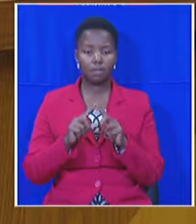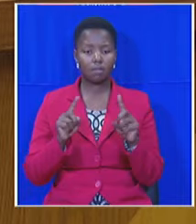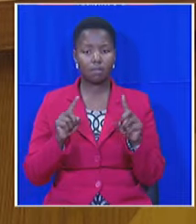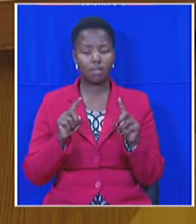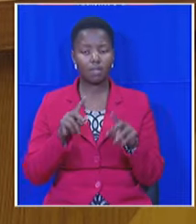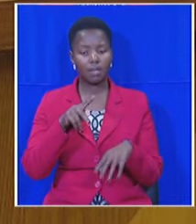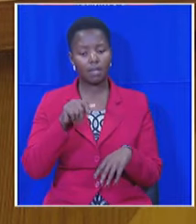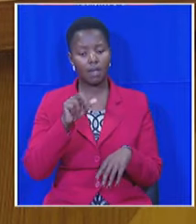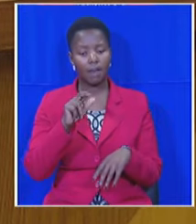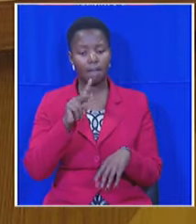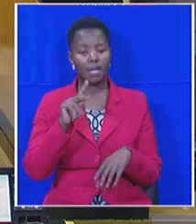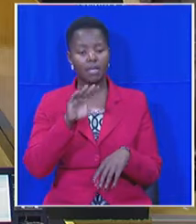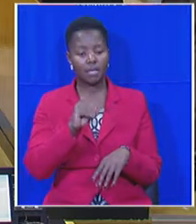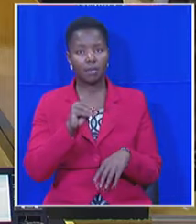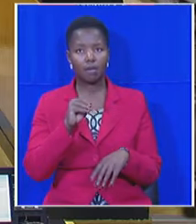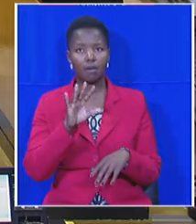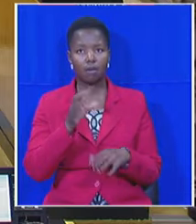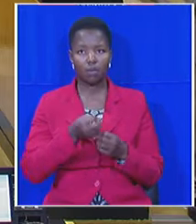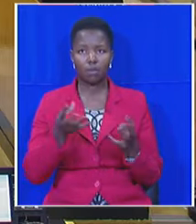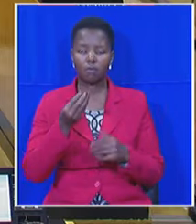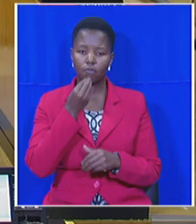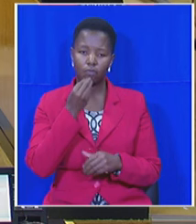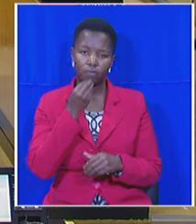don't support this budget. I thank you.